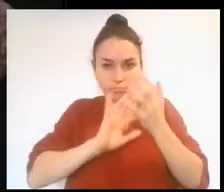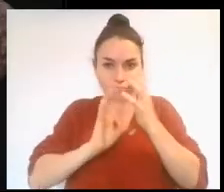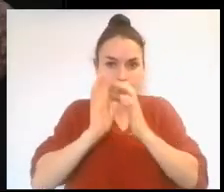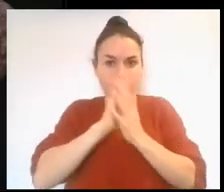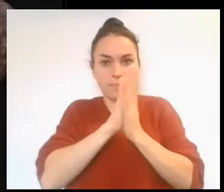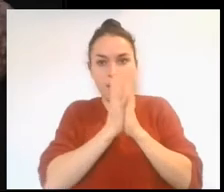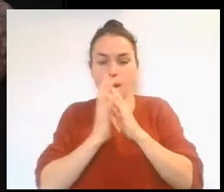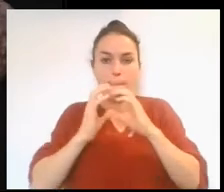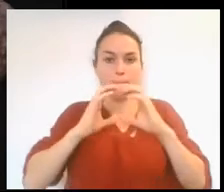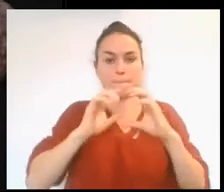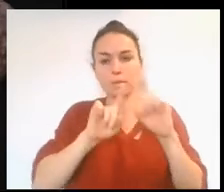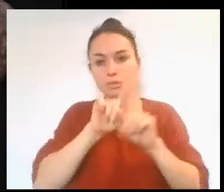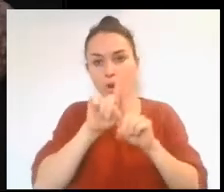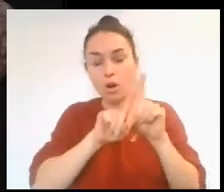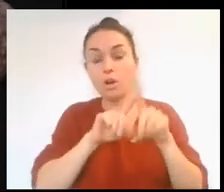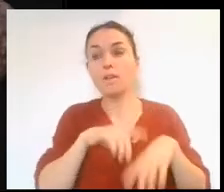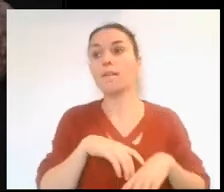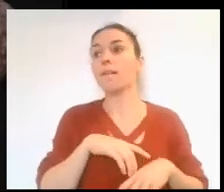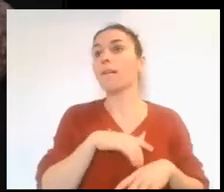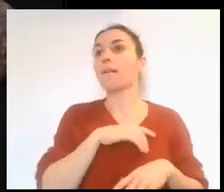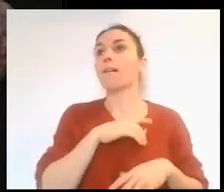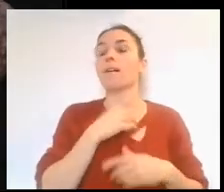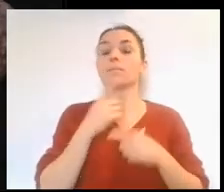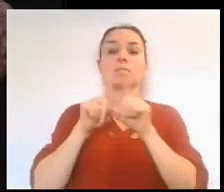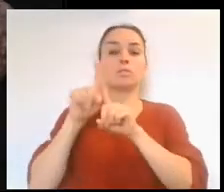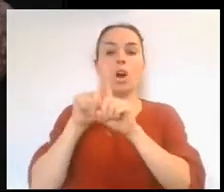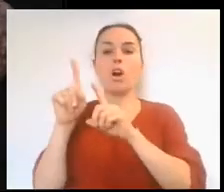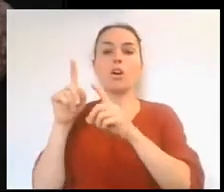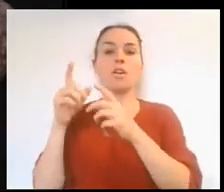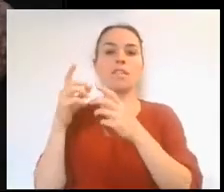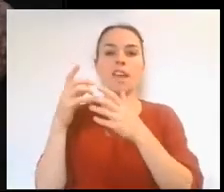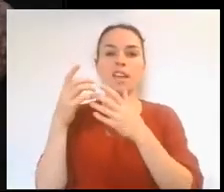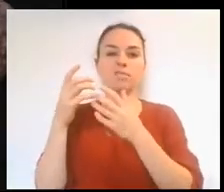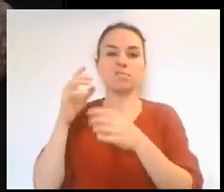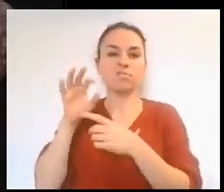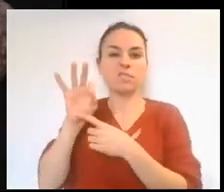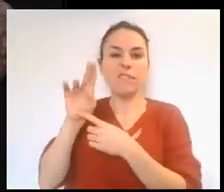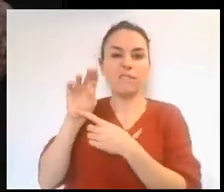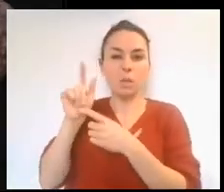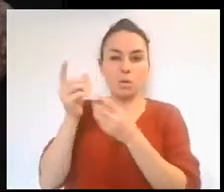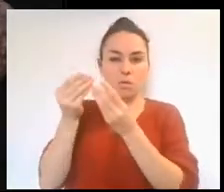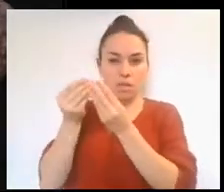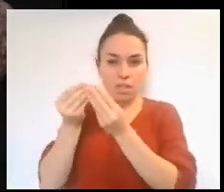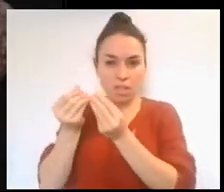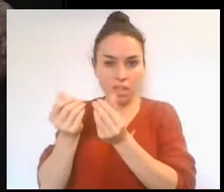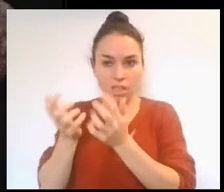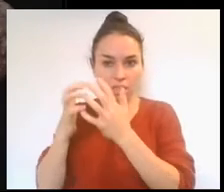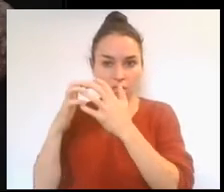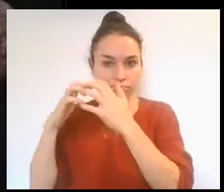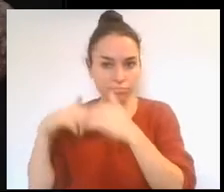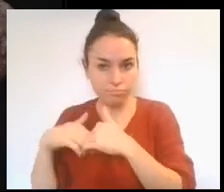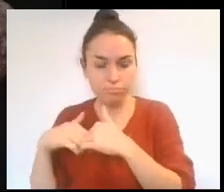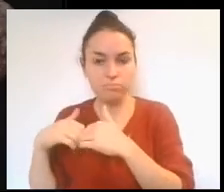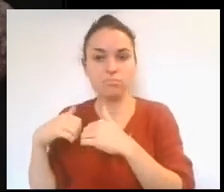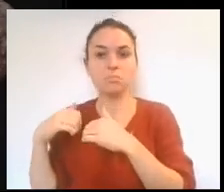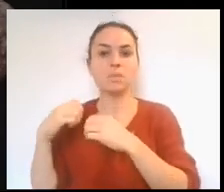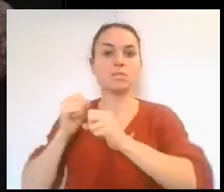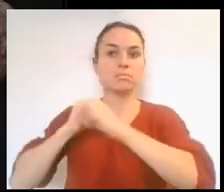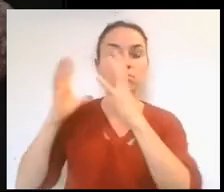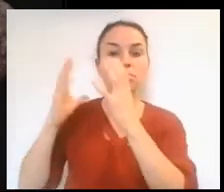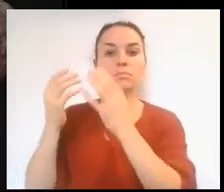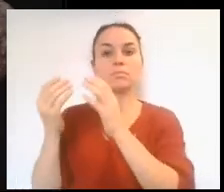of their fuel and are losing mass and sort of regenerating the gas in between the stars. All of